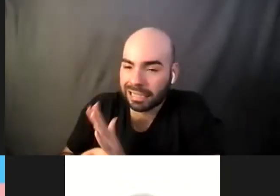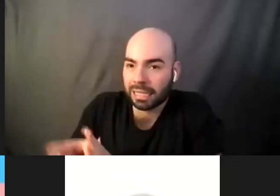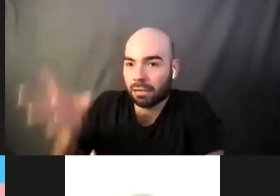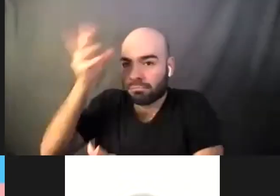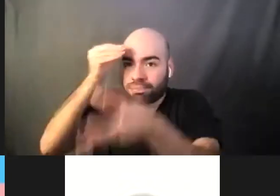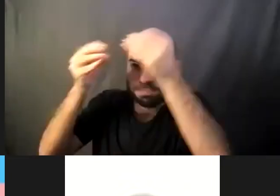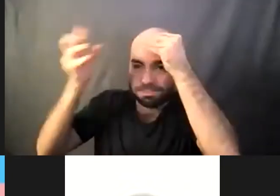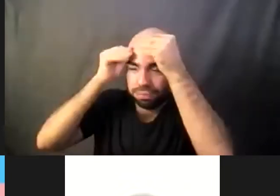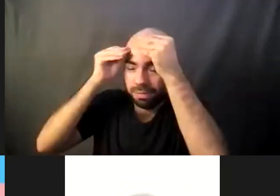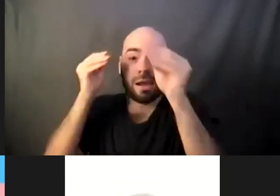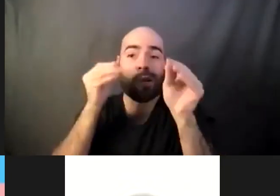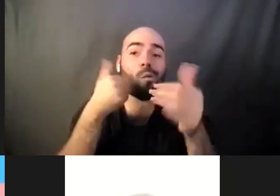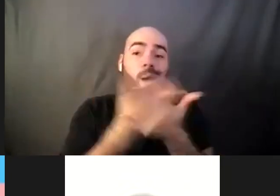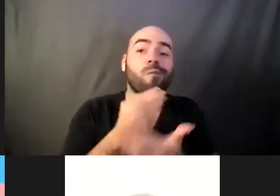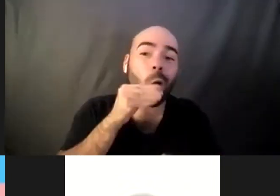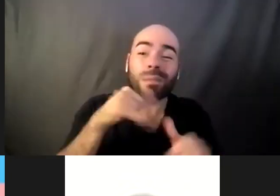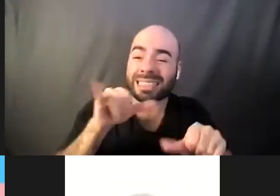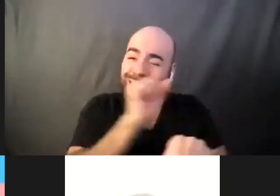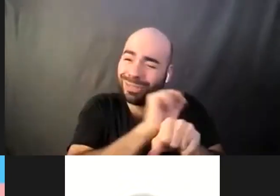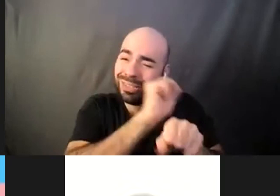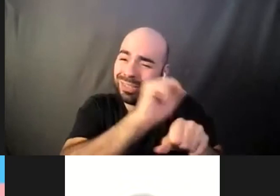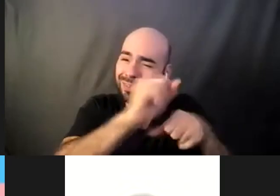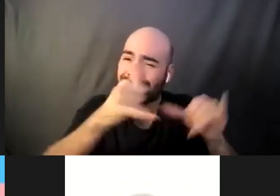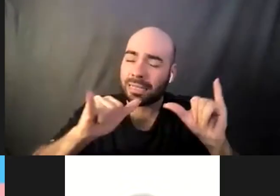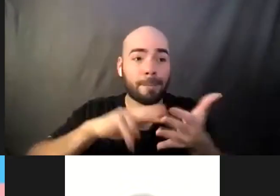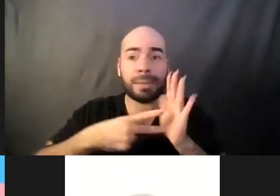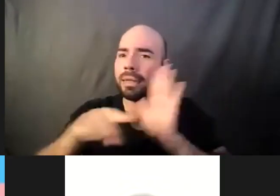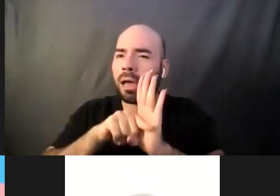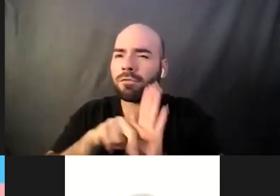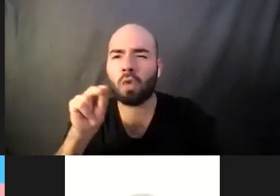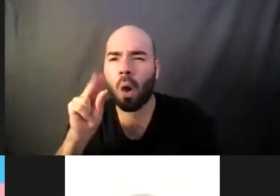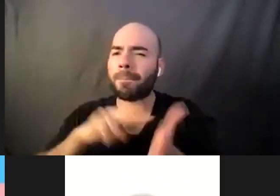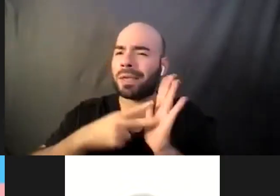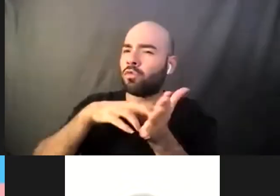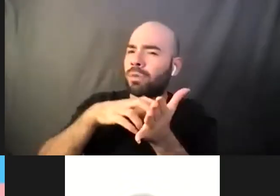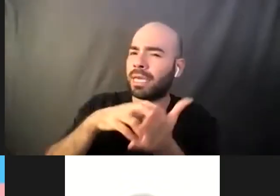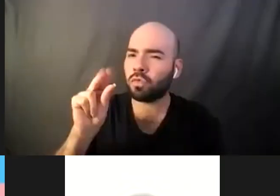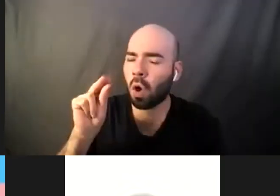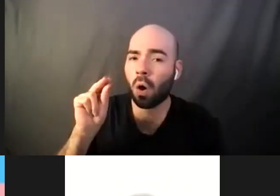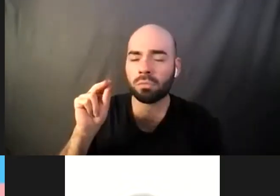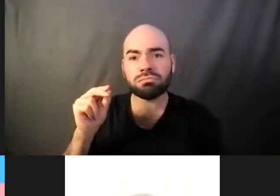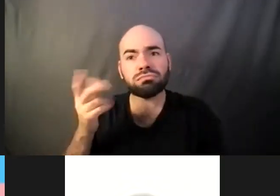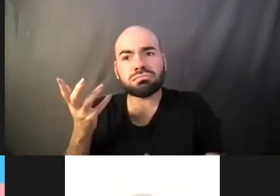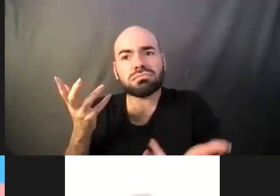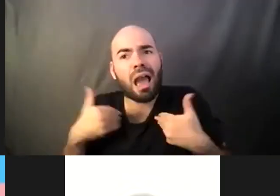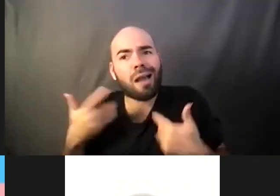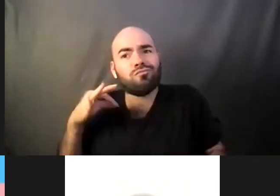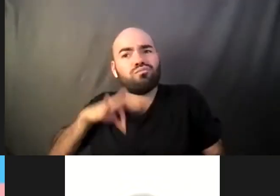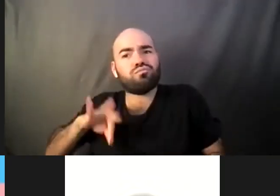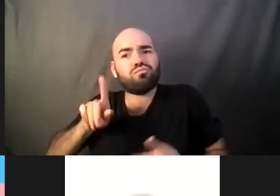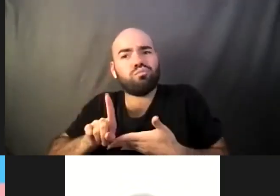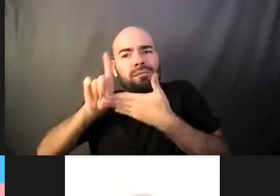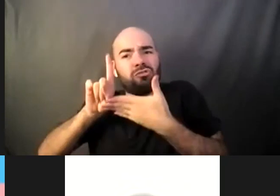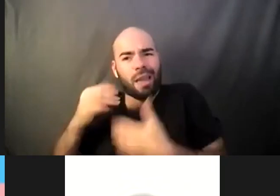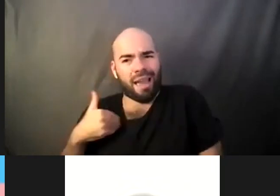weakness. I see it as a sign of, what can I continue to change? Because I do have an unspeakable amount of privilege for most things, and I need to acknowledge that